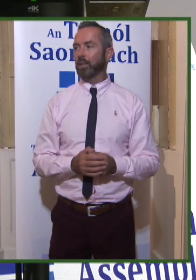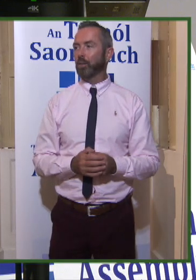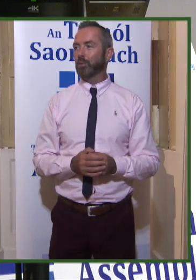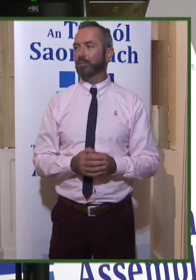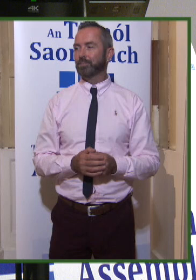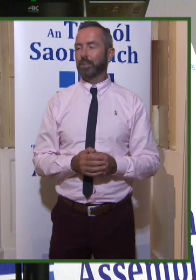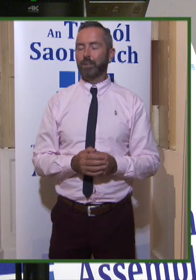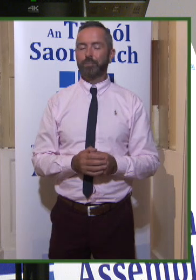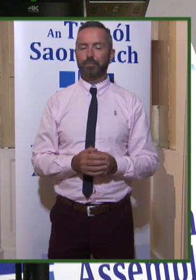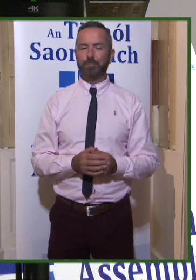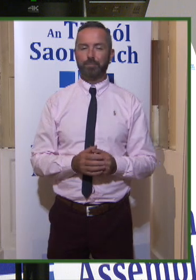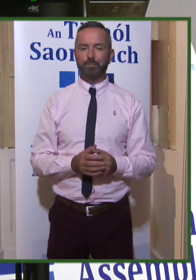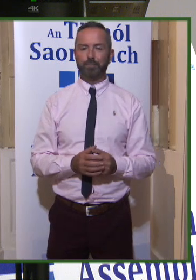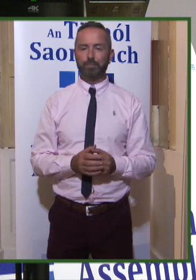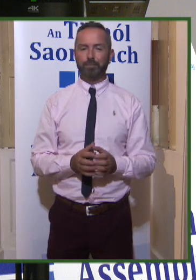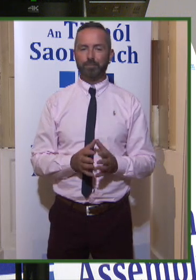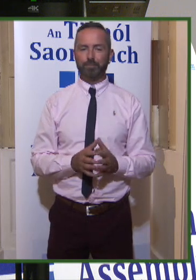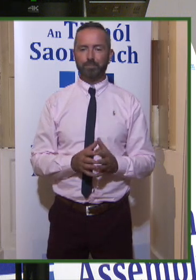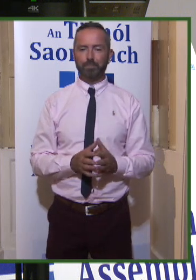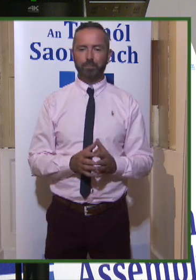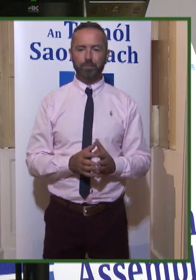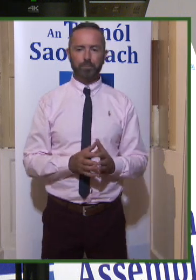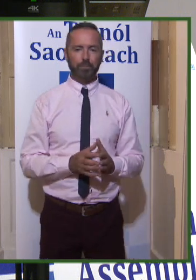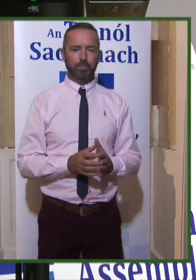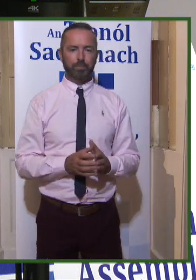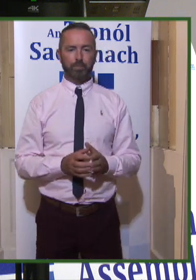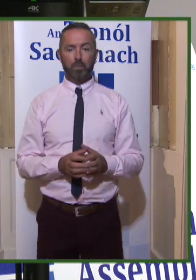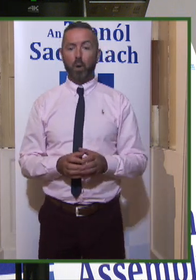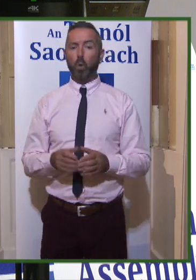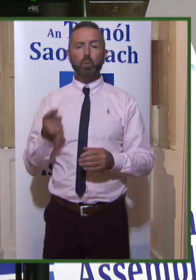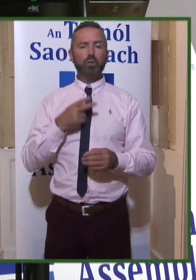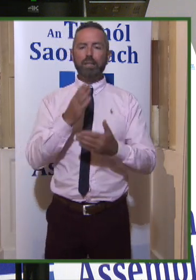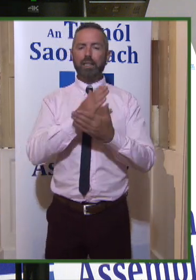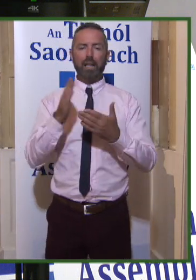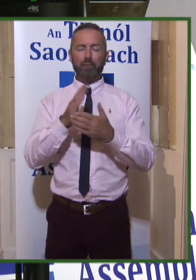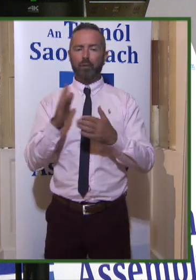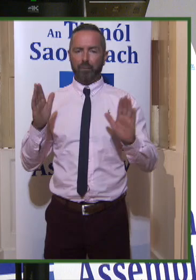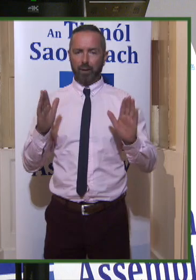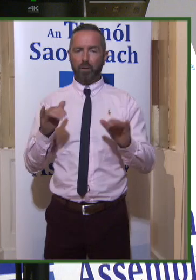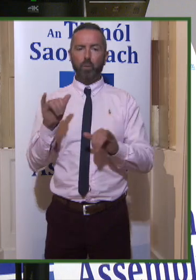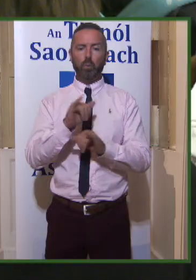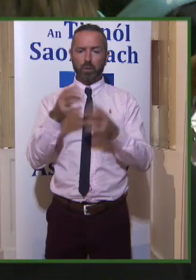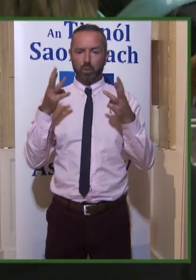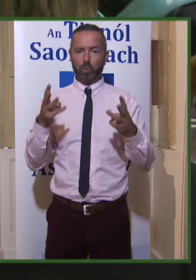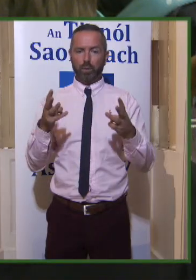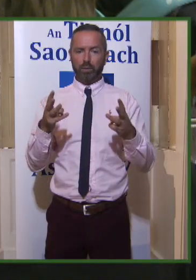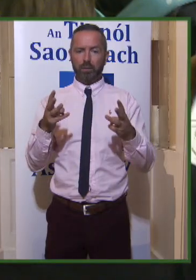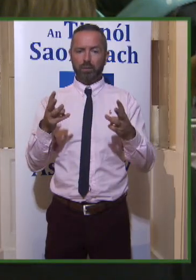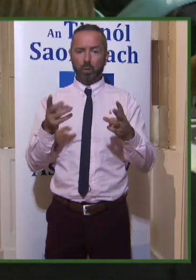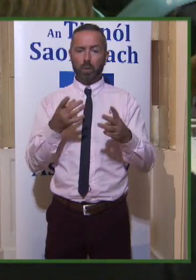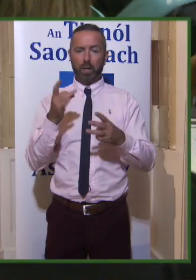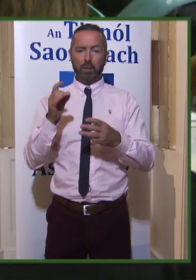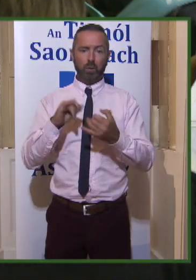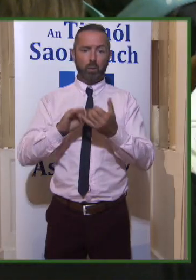to Luke's earlier amendment as well, so the distinguishing between the two of them, so just to be consistent on the ballot. Okay, I have table 3,